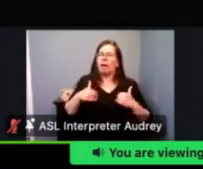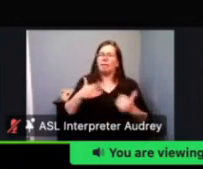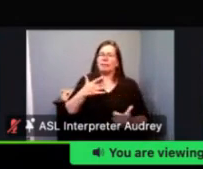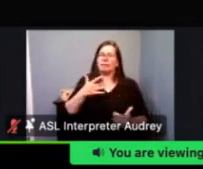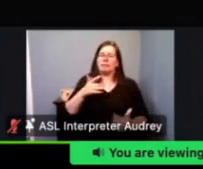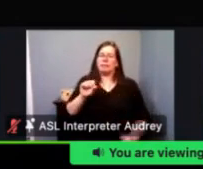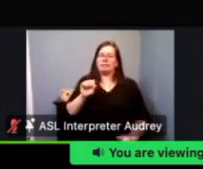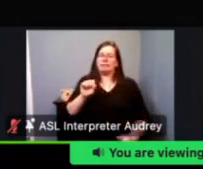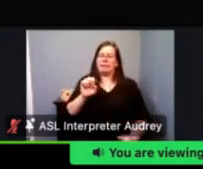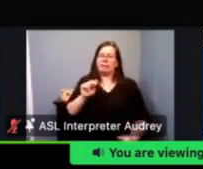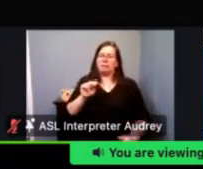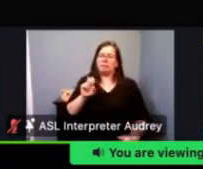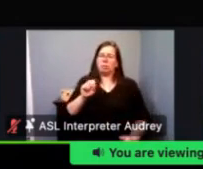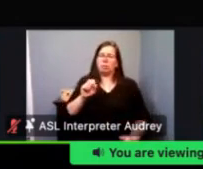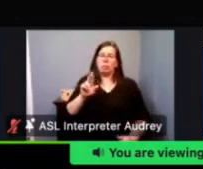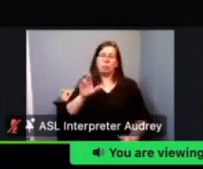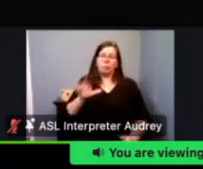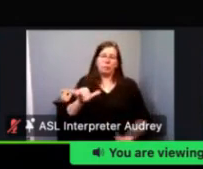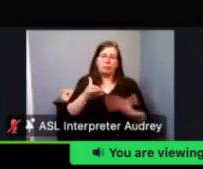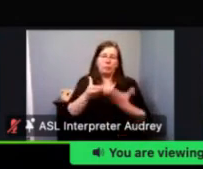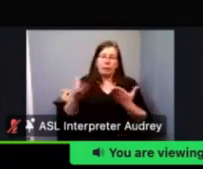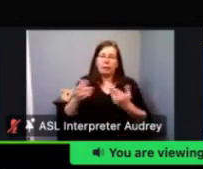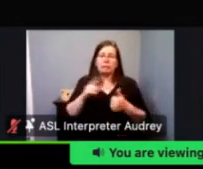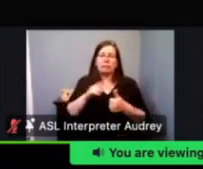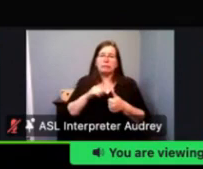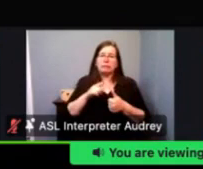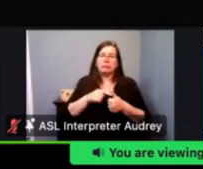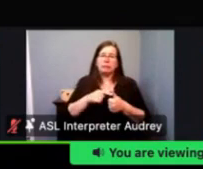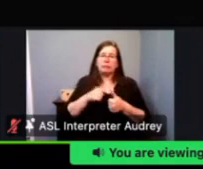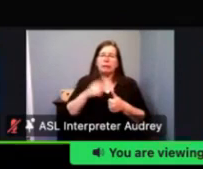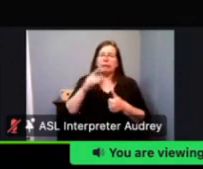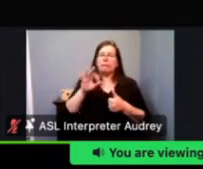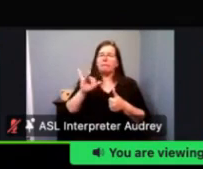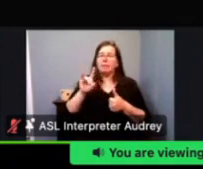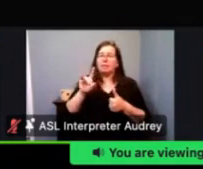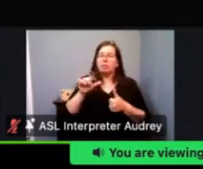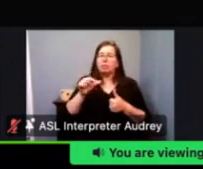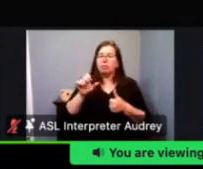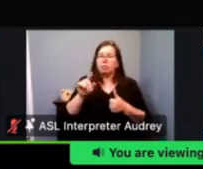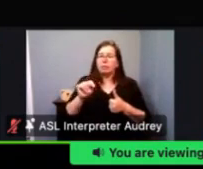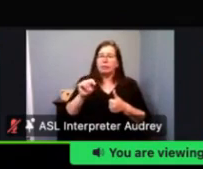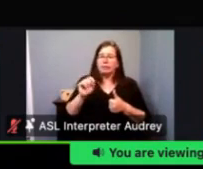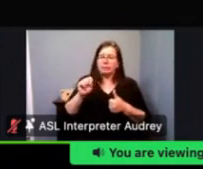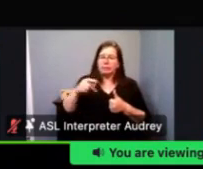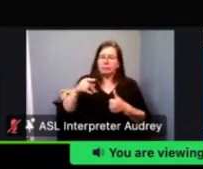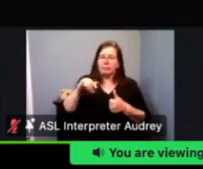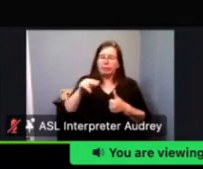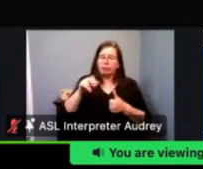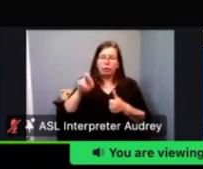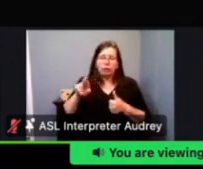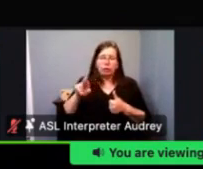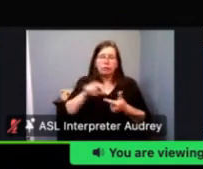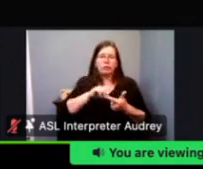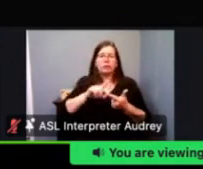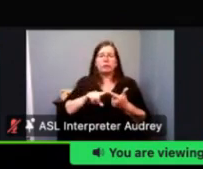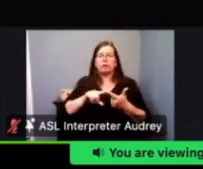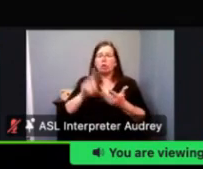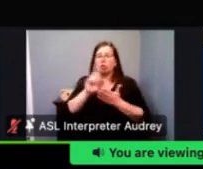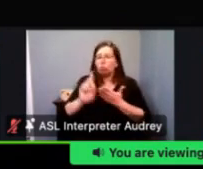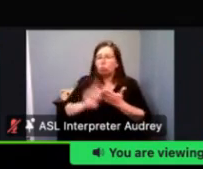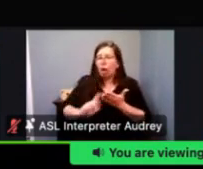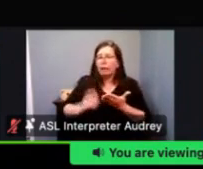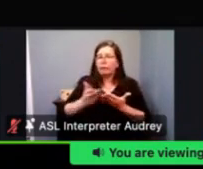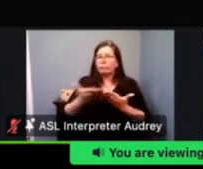things for people to use, fidget spinners, things to draw and color with, on